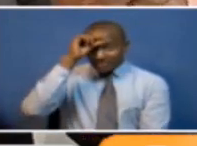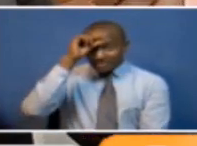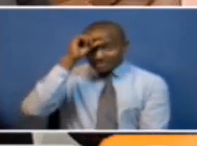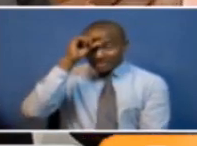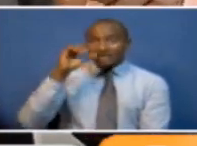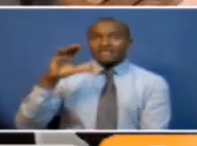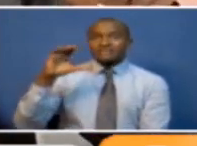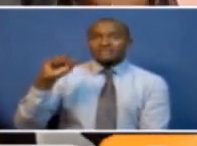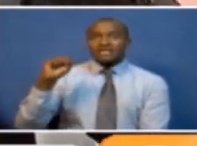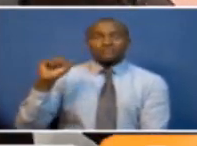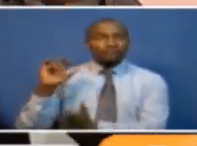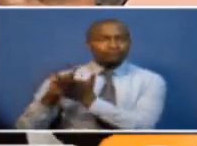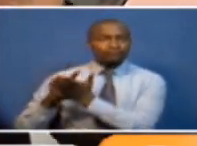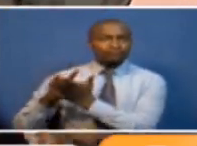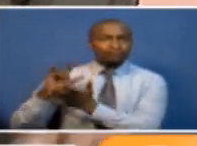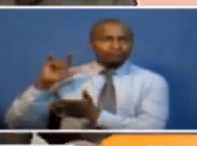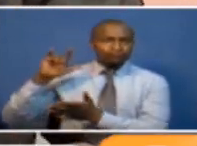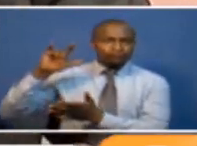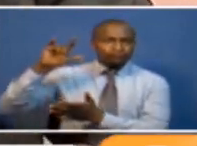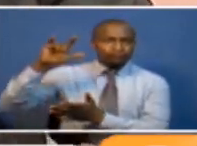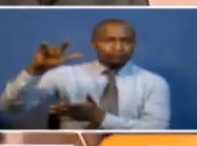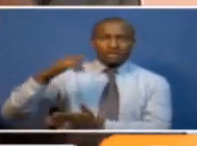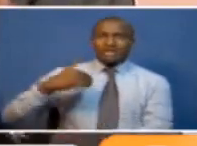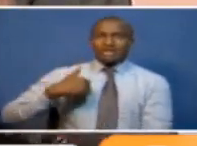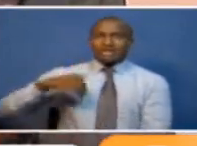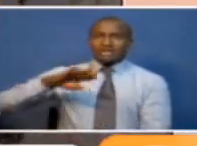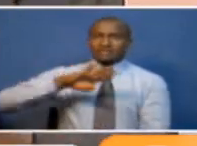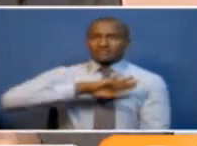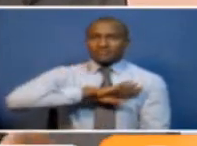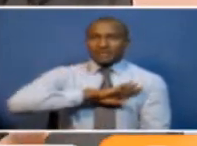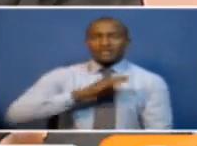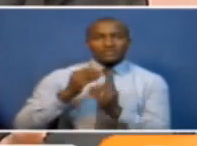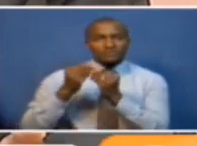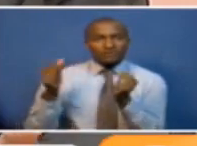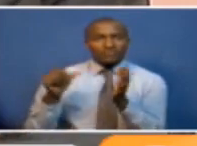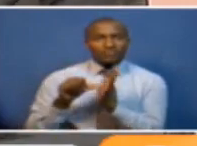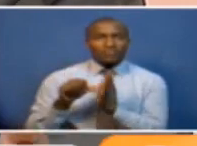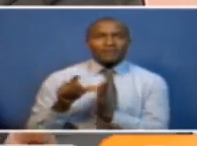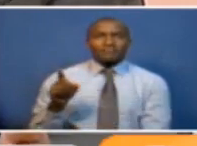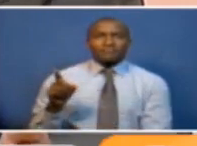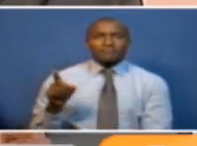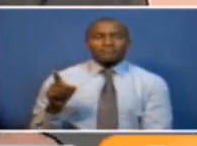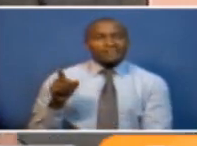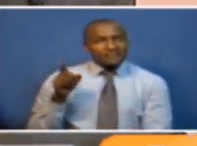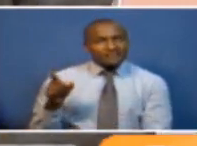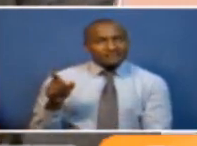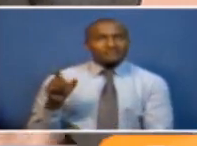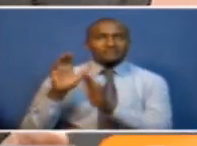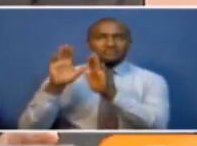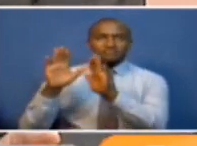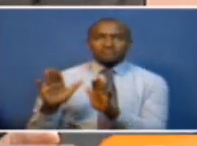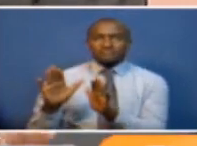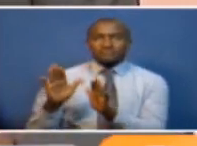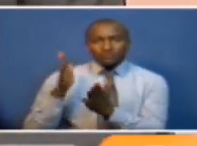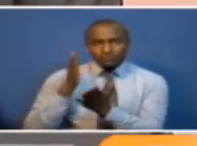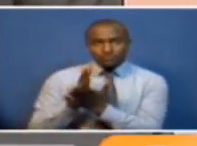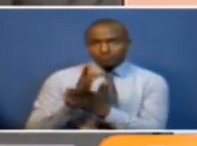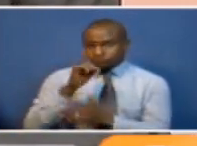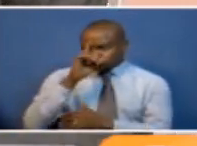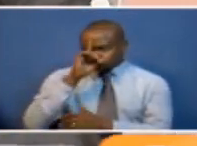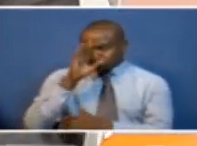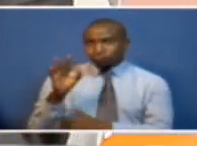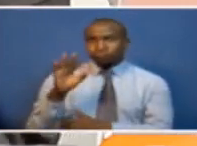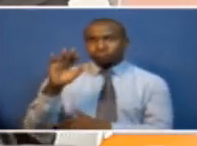Spain to deal with this problem. So that is what really matters about the investor, the seriousness of the